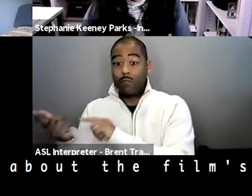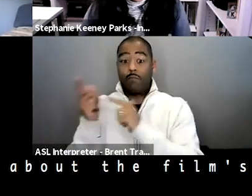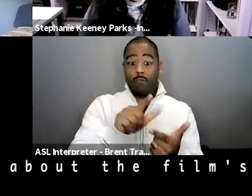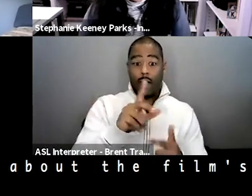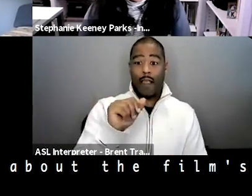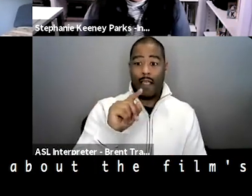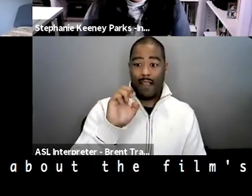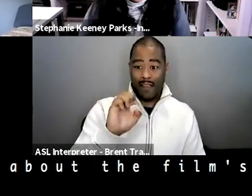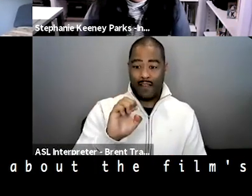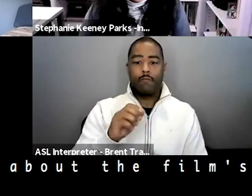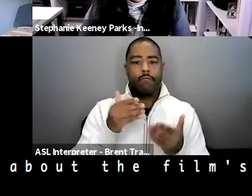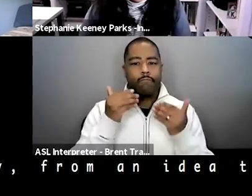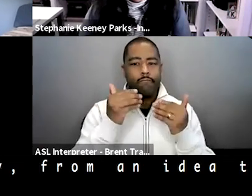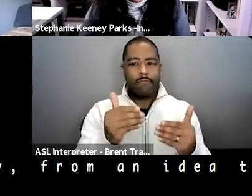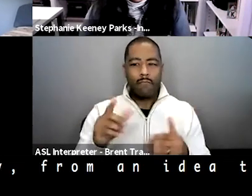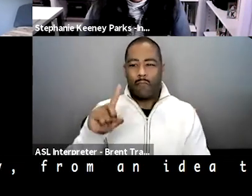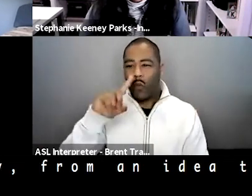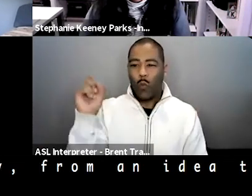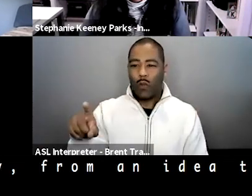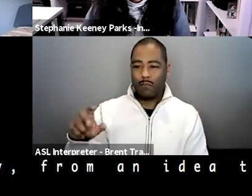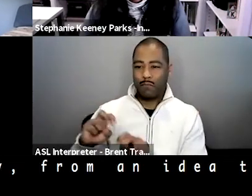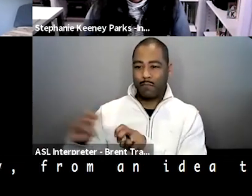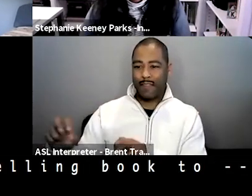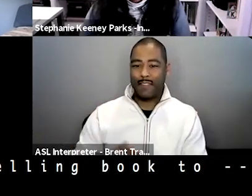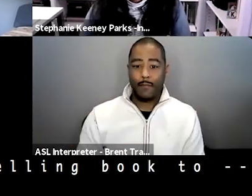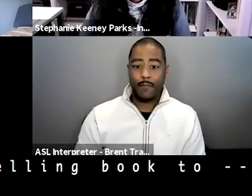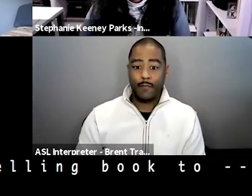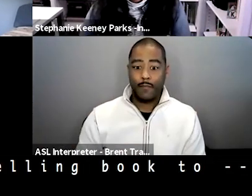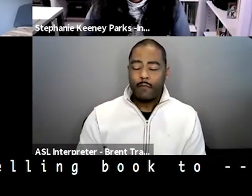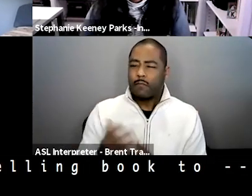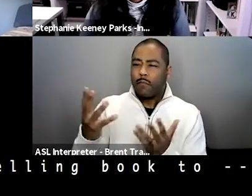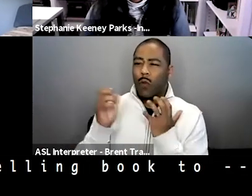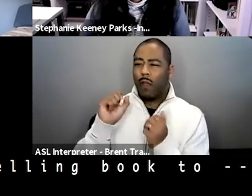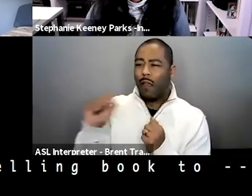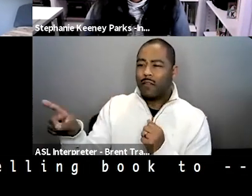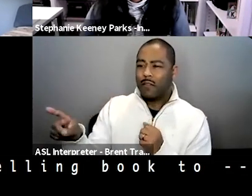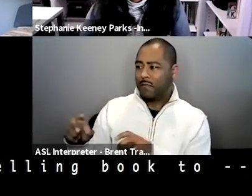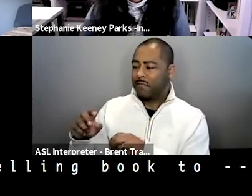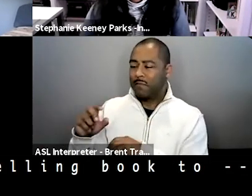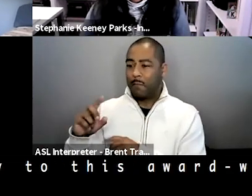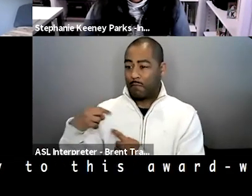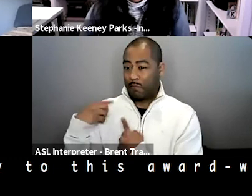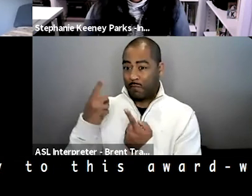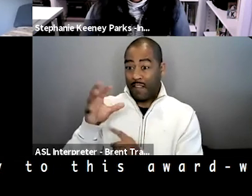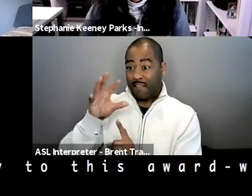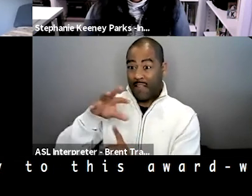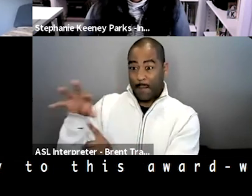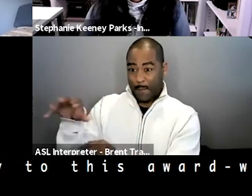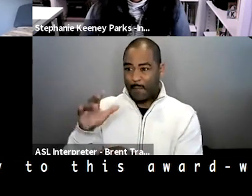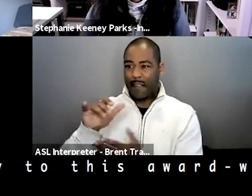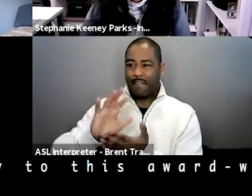begin by asking you a little bit about the film's journey from an idea to